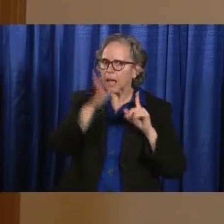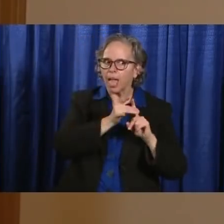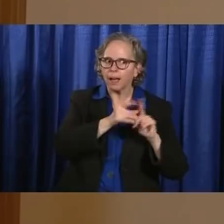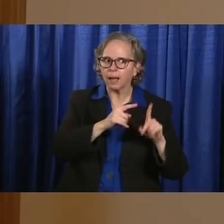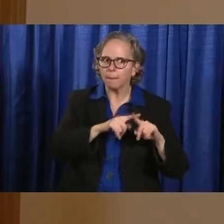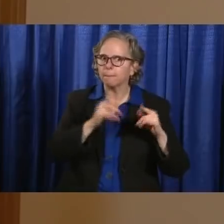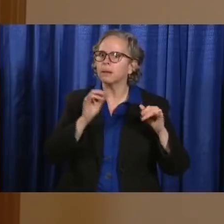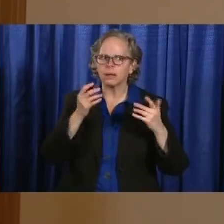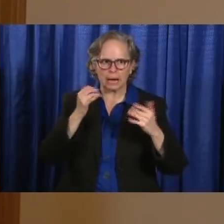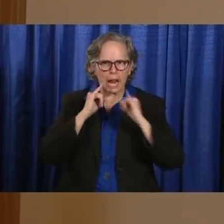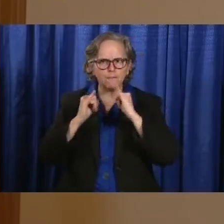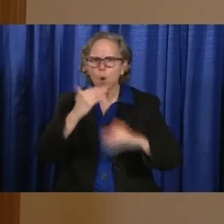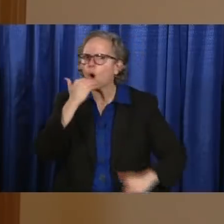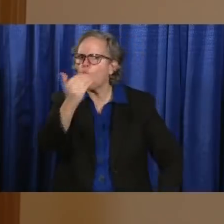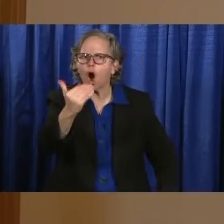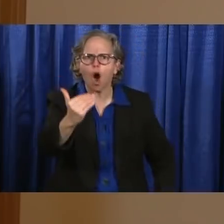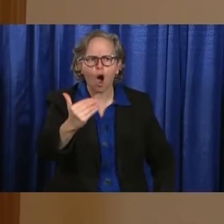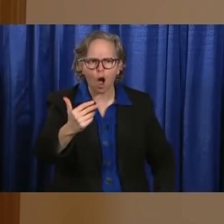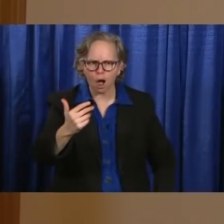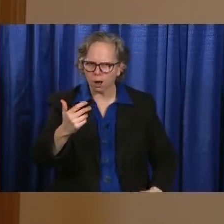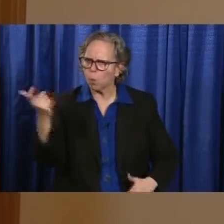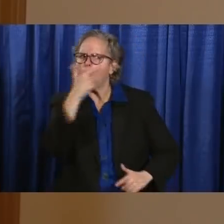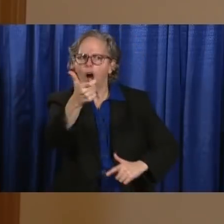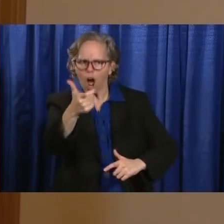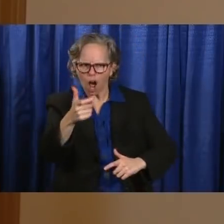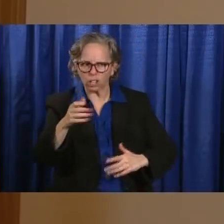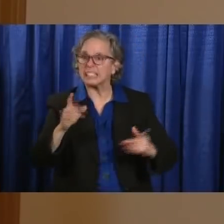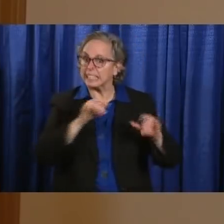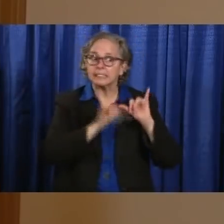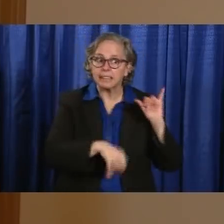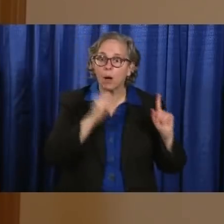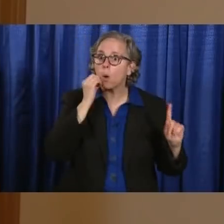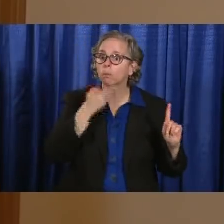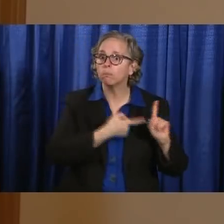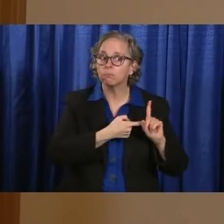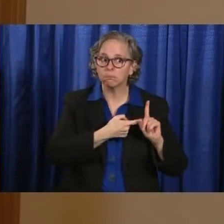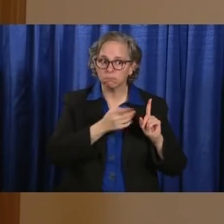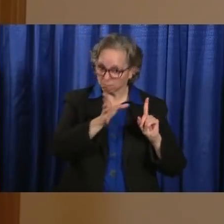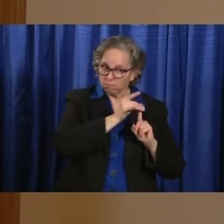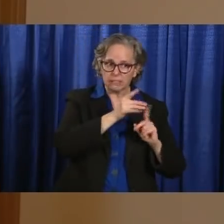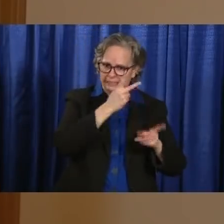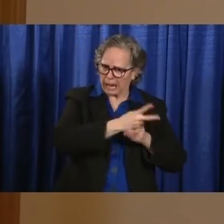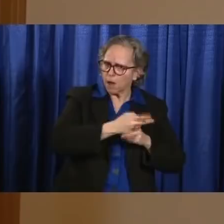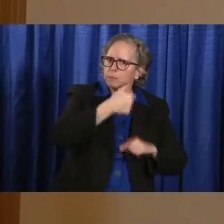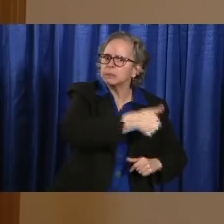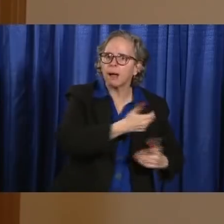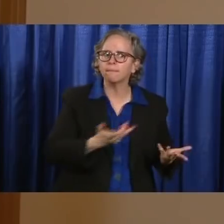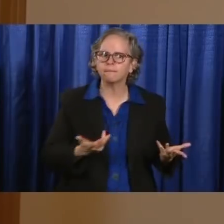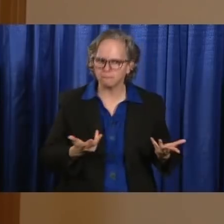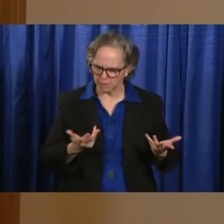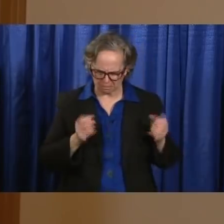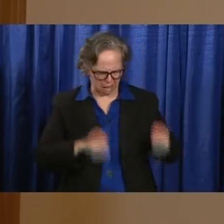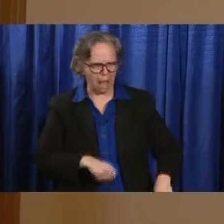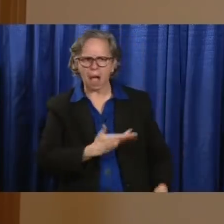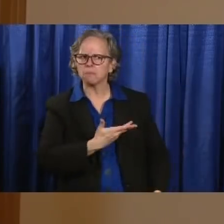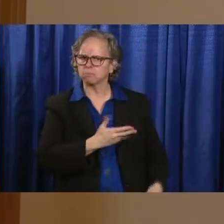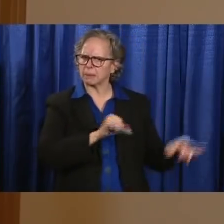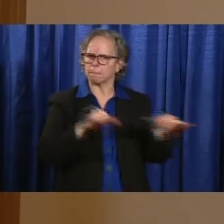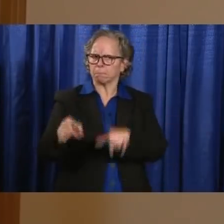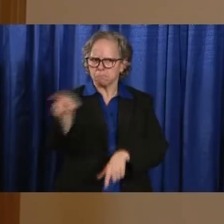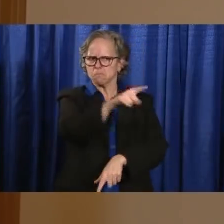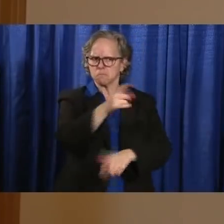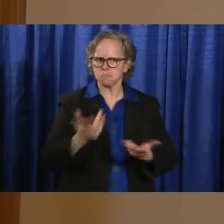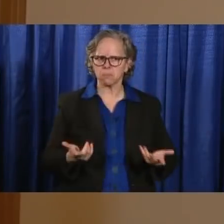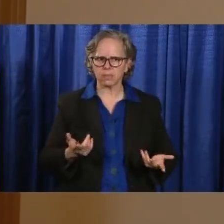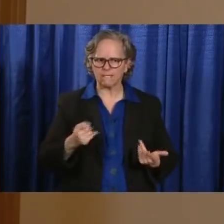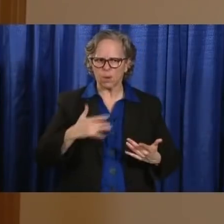but you can you can be at home and be well, and then all of a sudden have trouble breathing. So I really want people, the second they feel that their